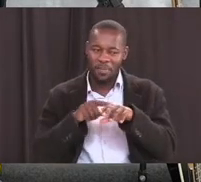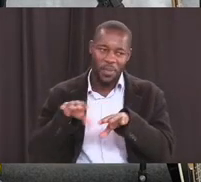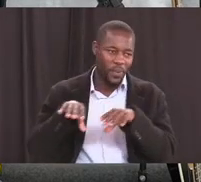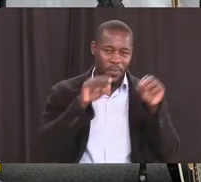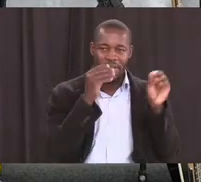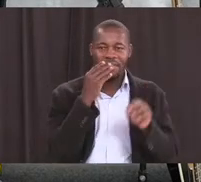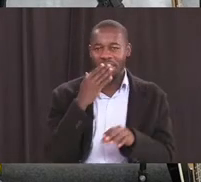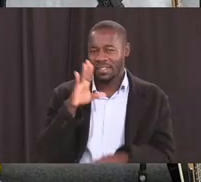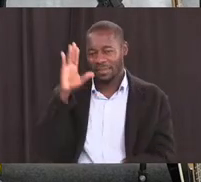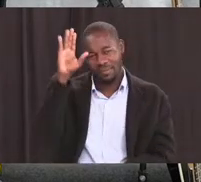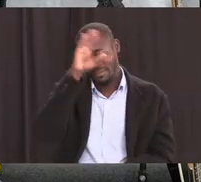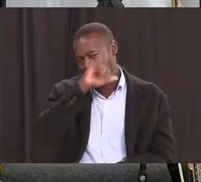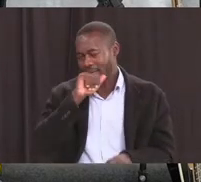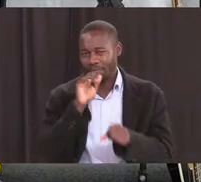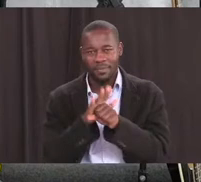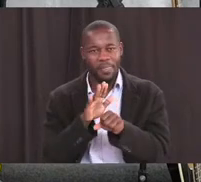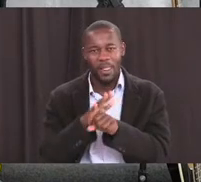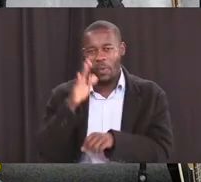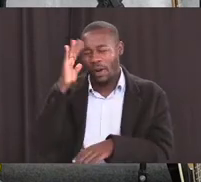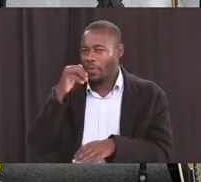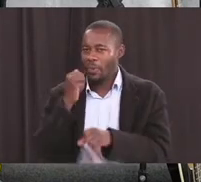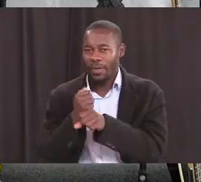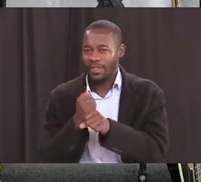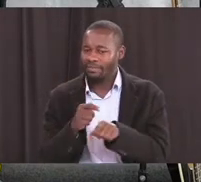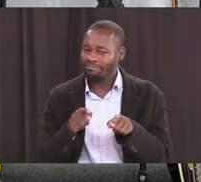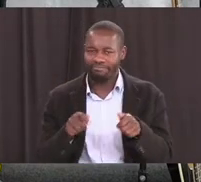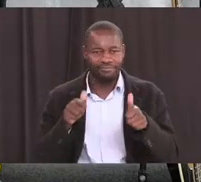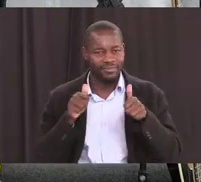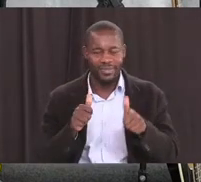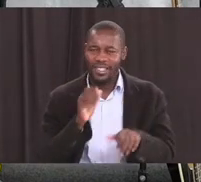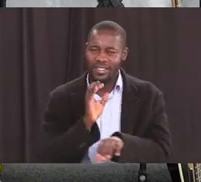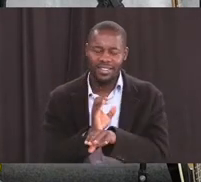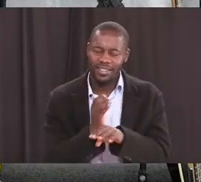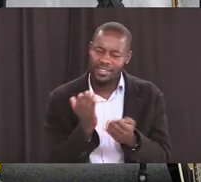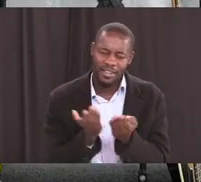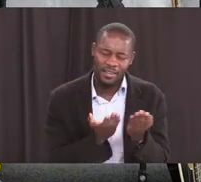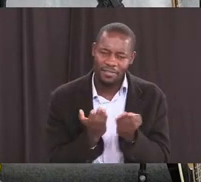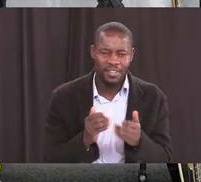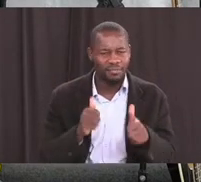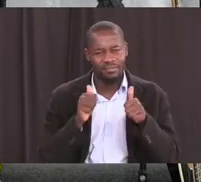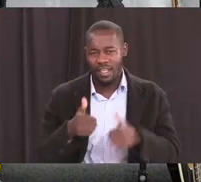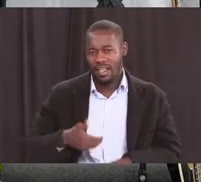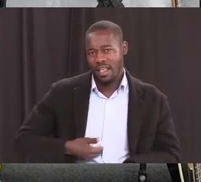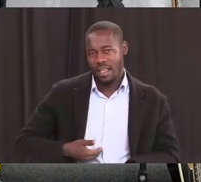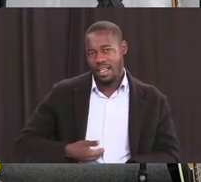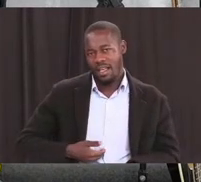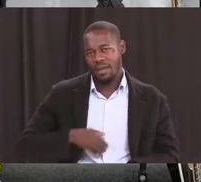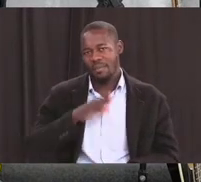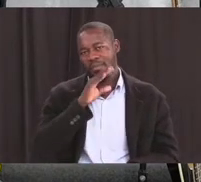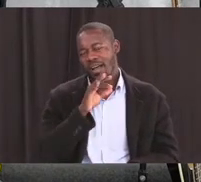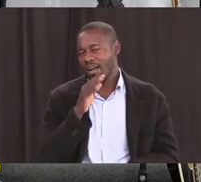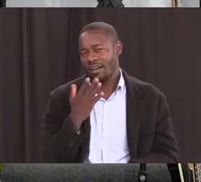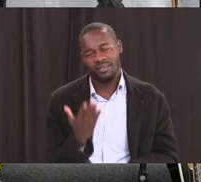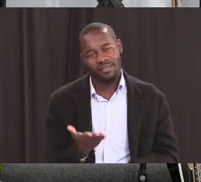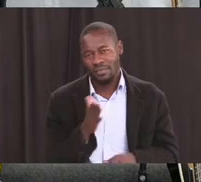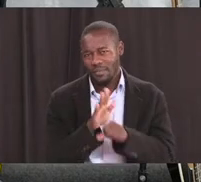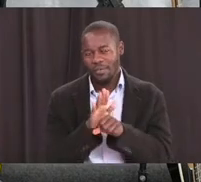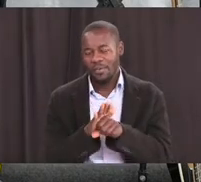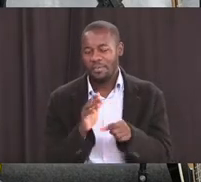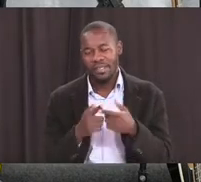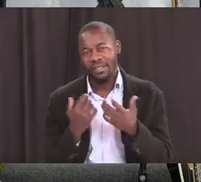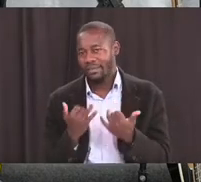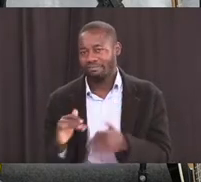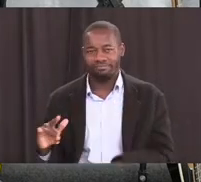been as a part of the church, an incredible example of serving as a young man, a teen, and being in the